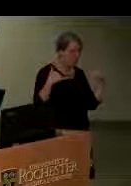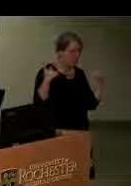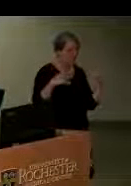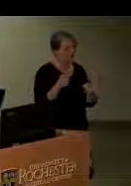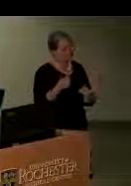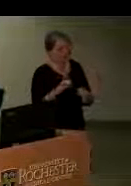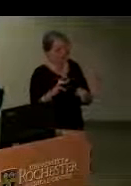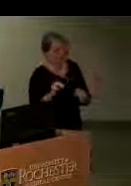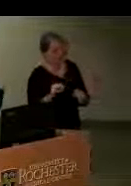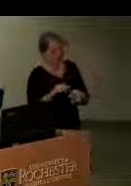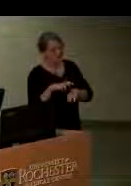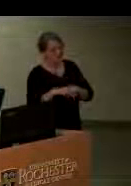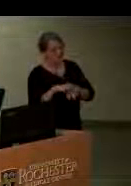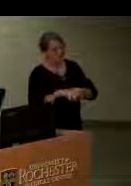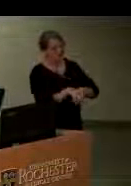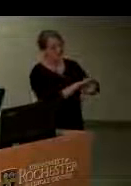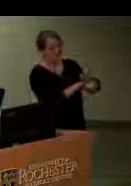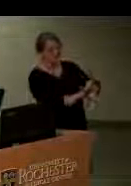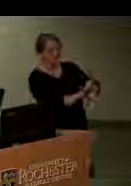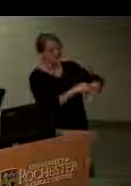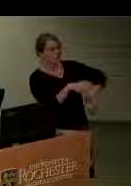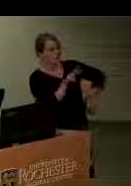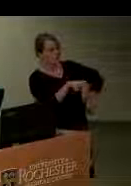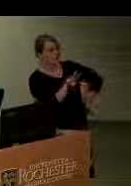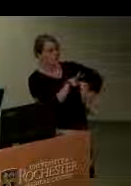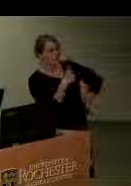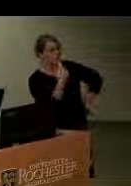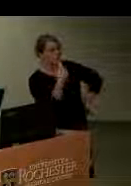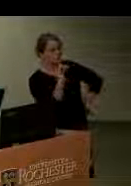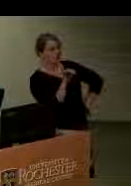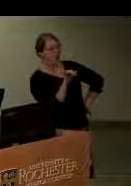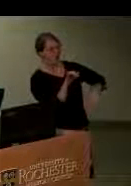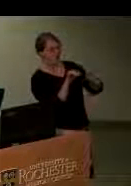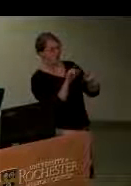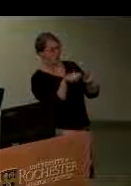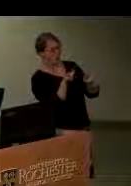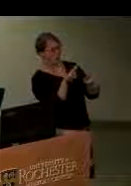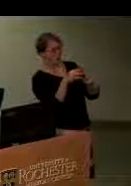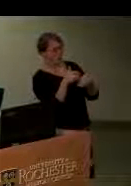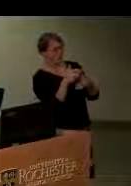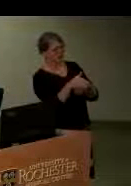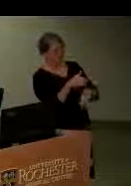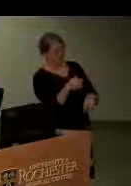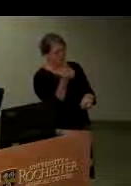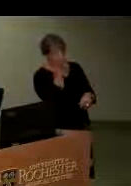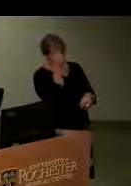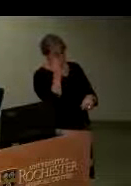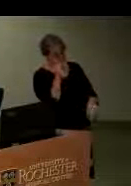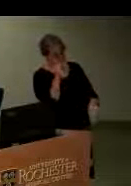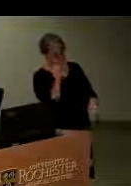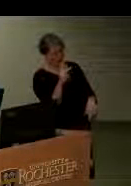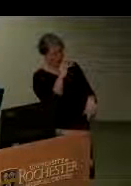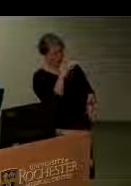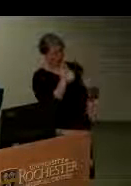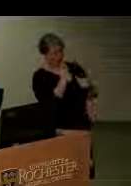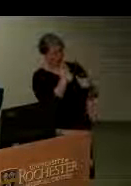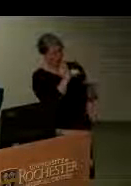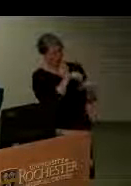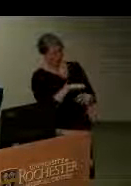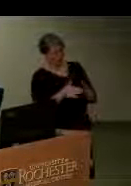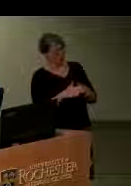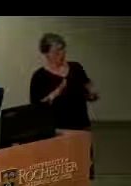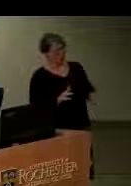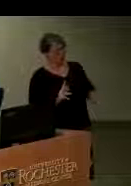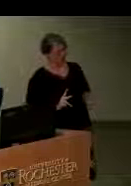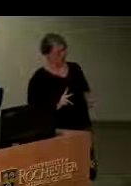sitting at a desk with his sneakers up. And he looks up and he goes, so are you the next dumb schmuck that the armies are sending down here to do nephrology